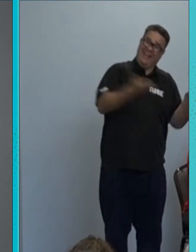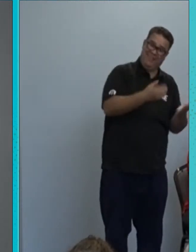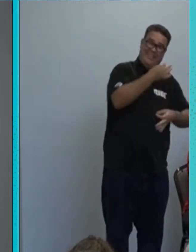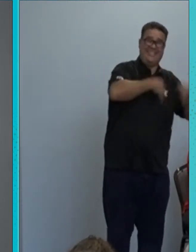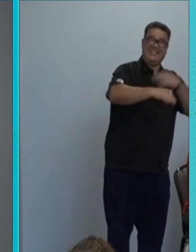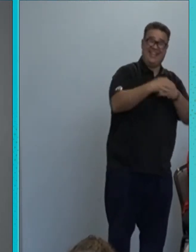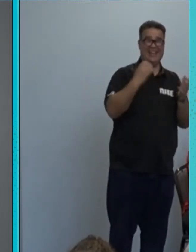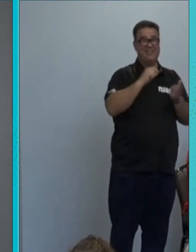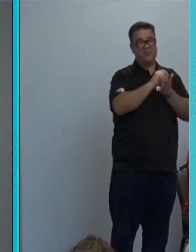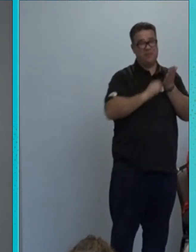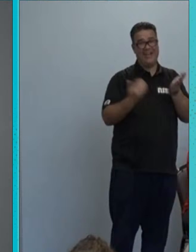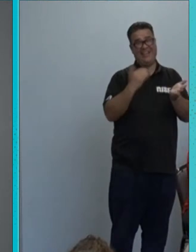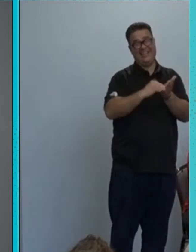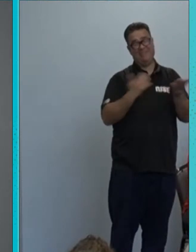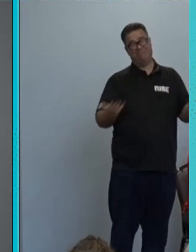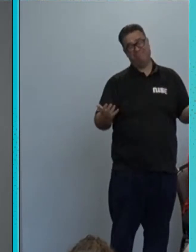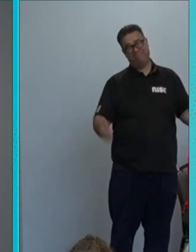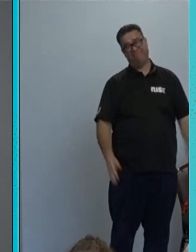instead.